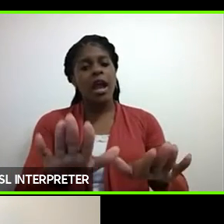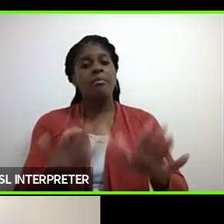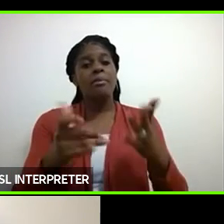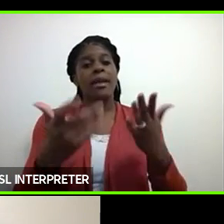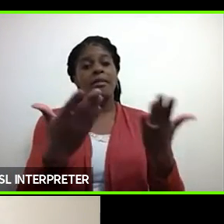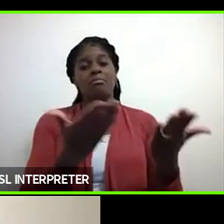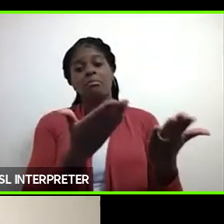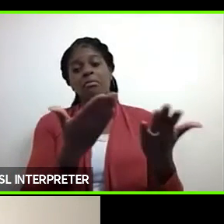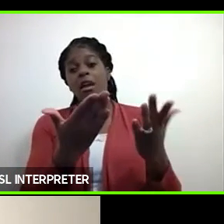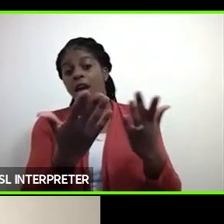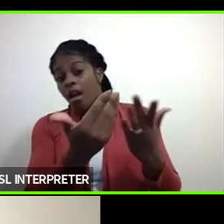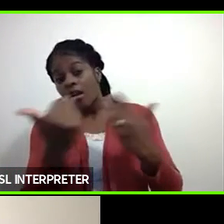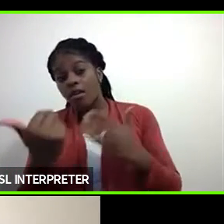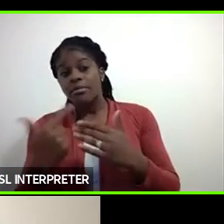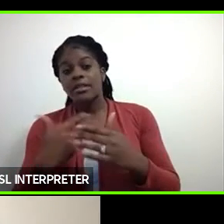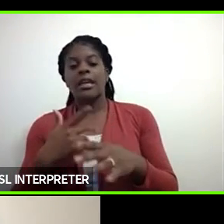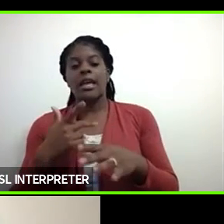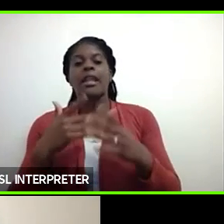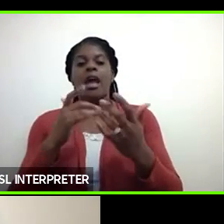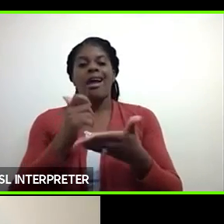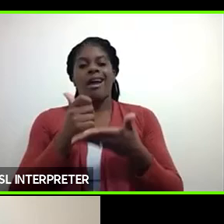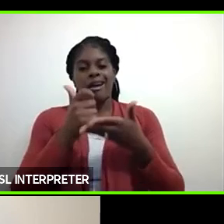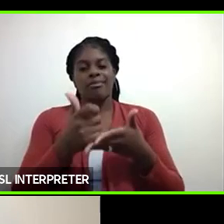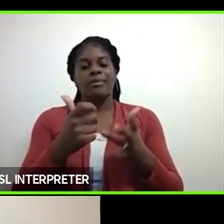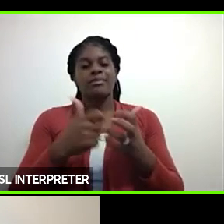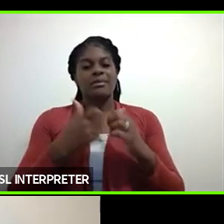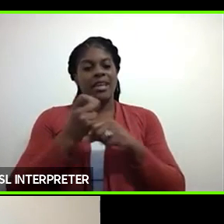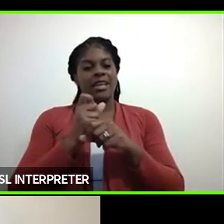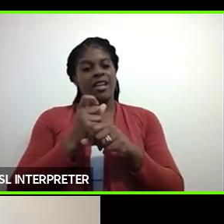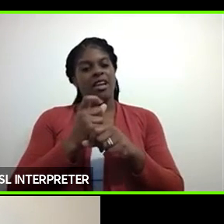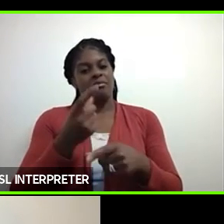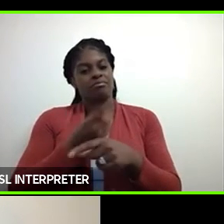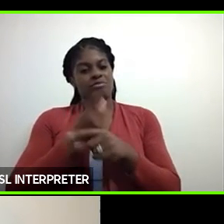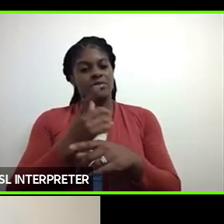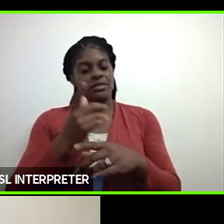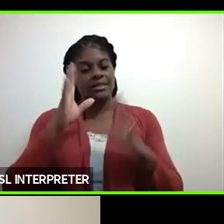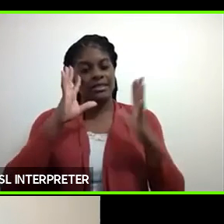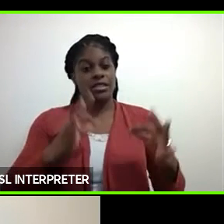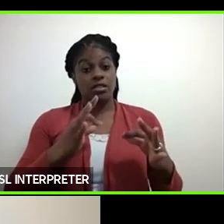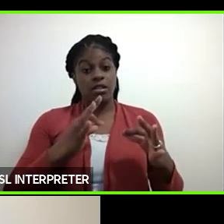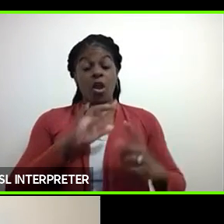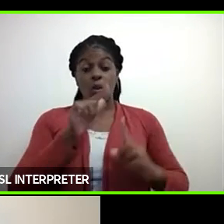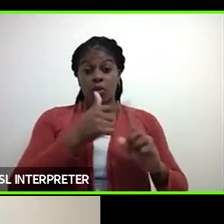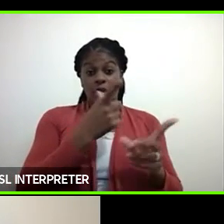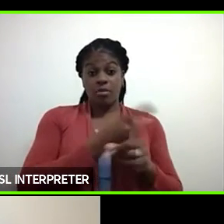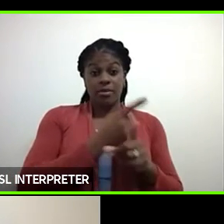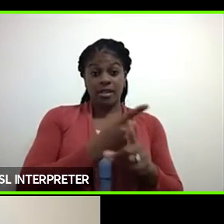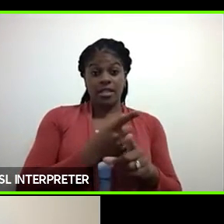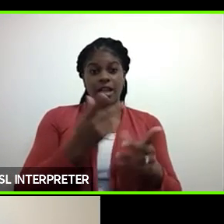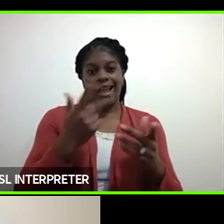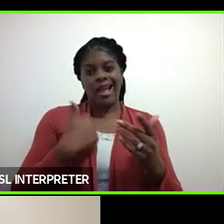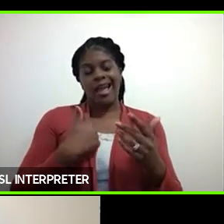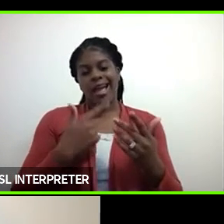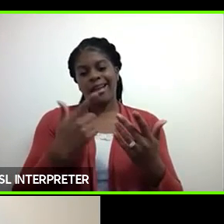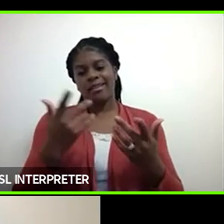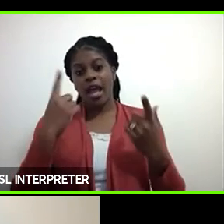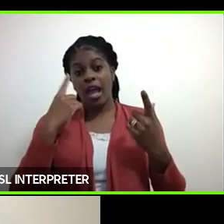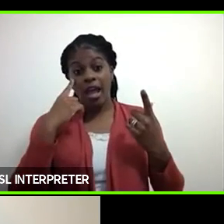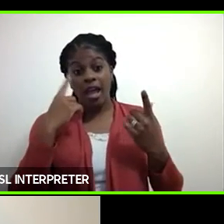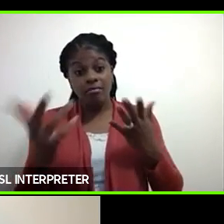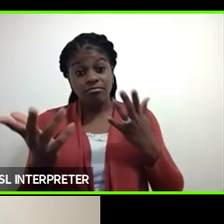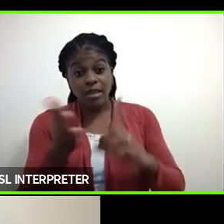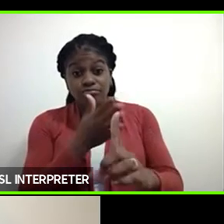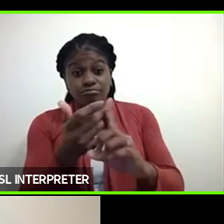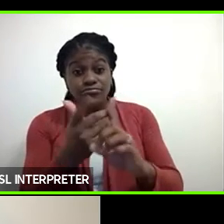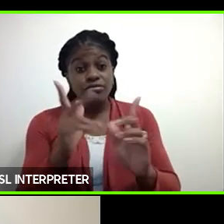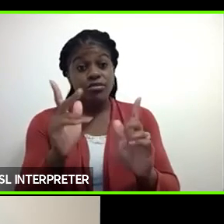can make rational decisions. When appropriate, getting them to agree to see their therapist or agree for their